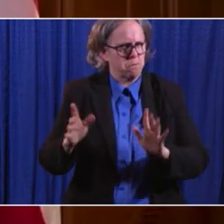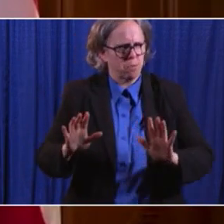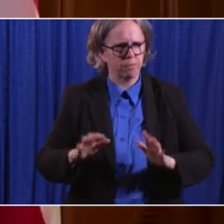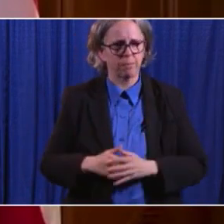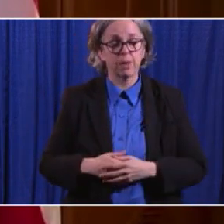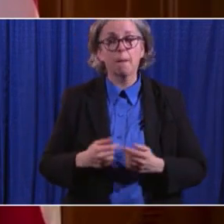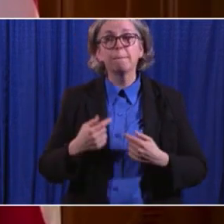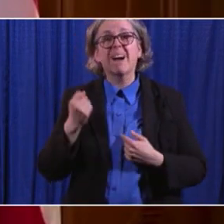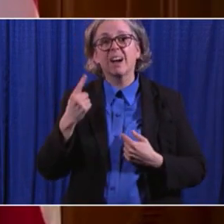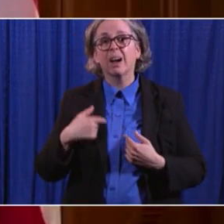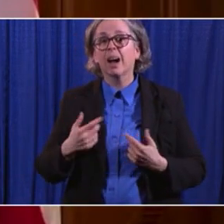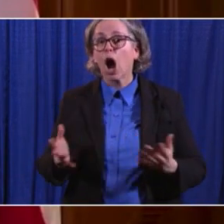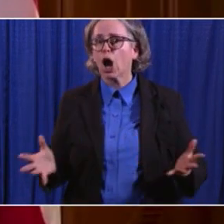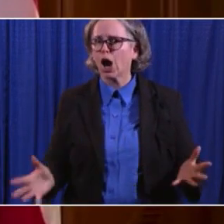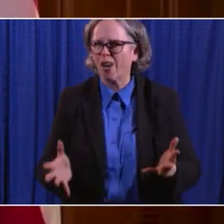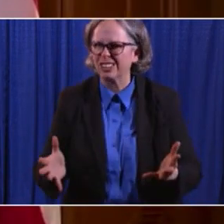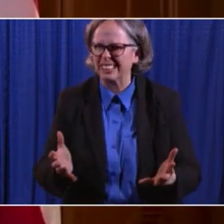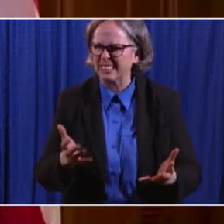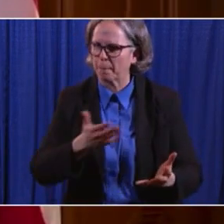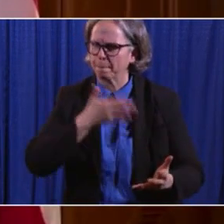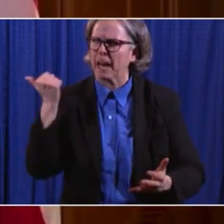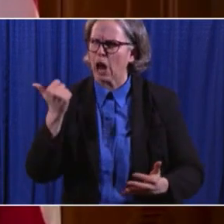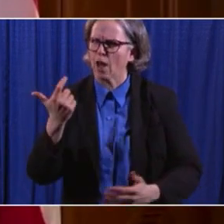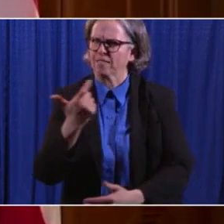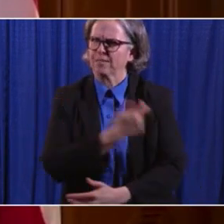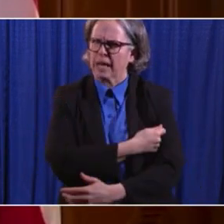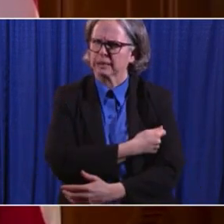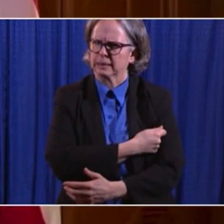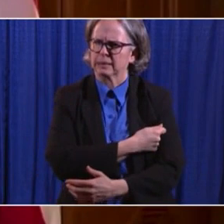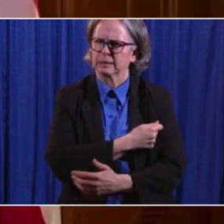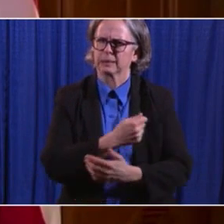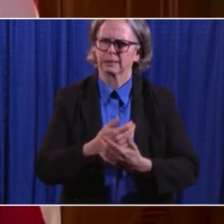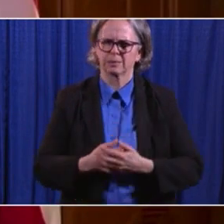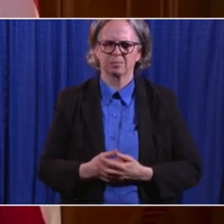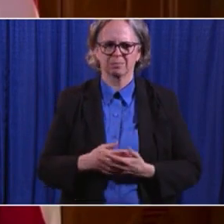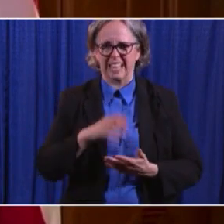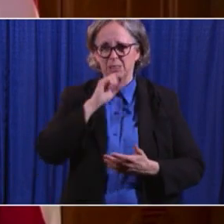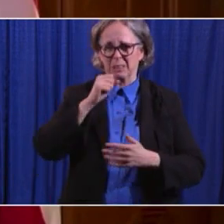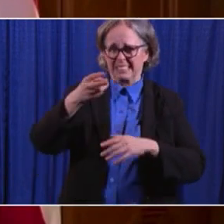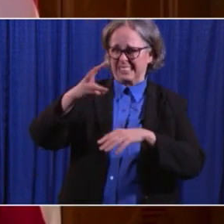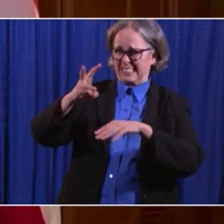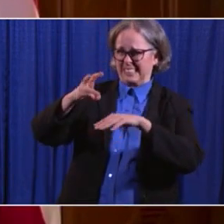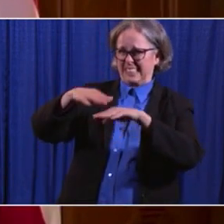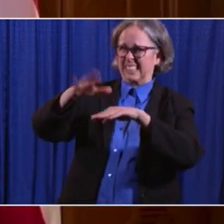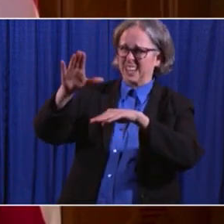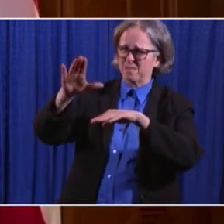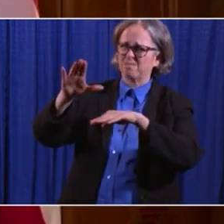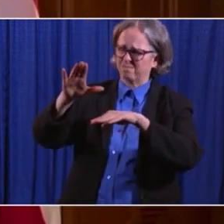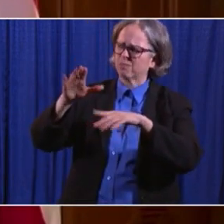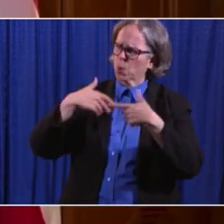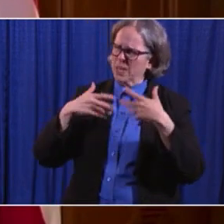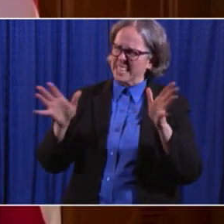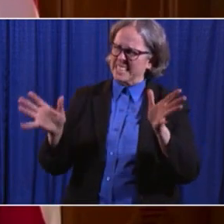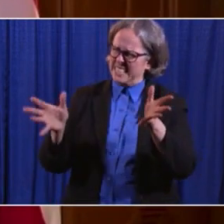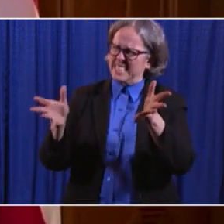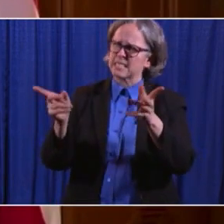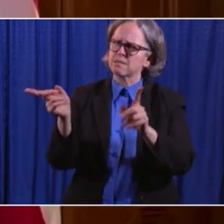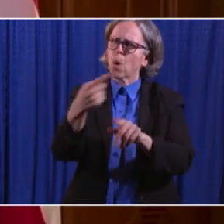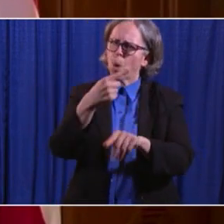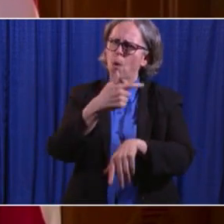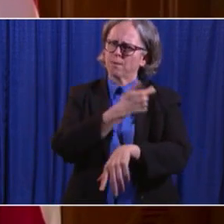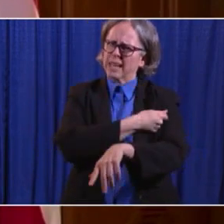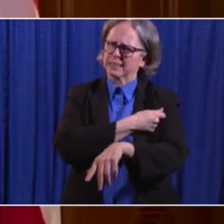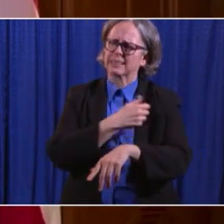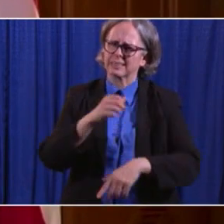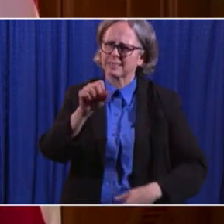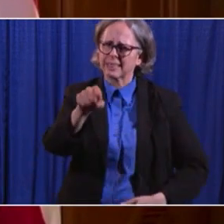to get vaccinated. We now have the ability to vaccinate 16 and 17-year-olds with